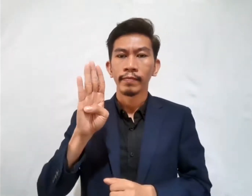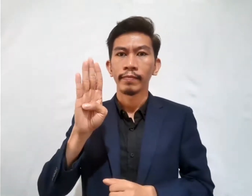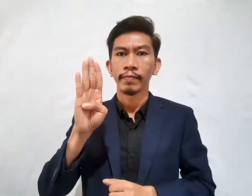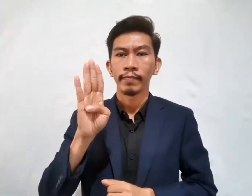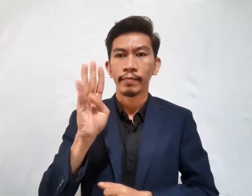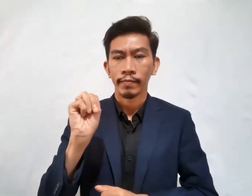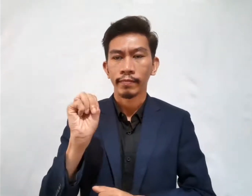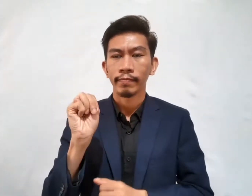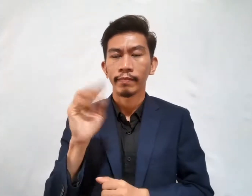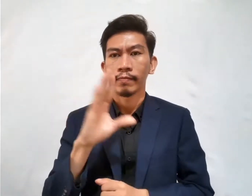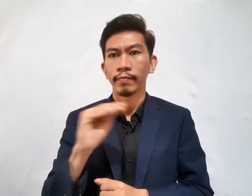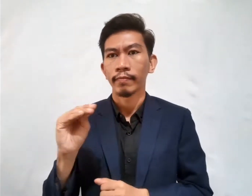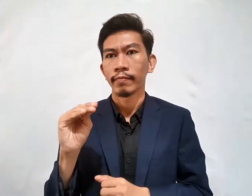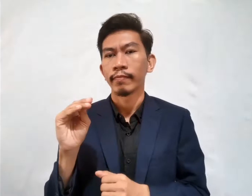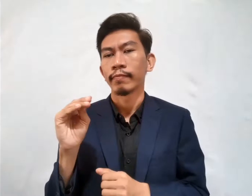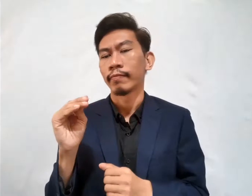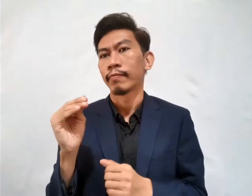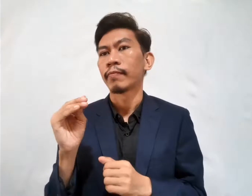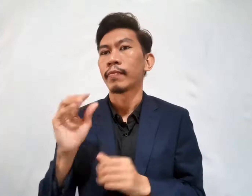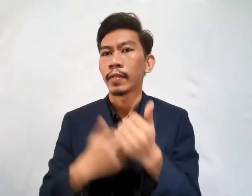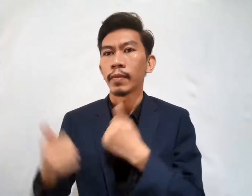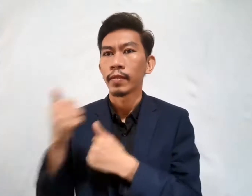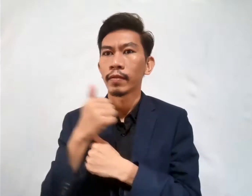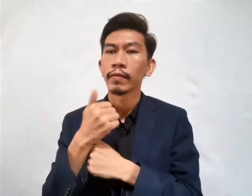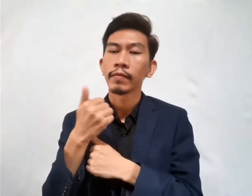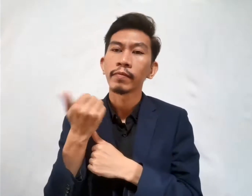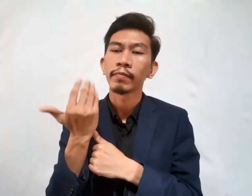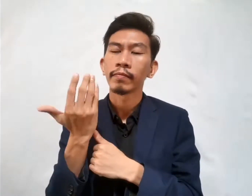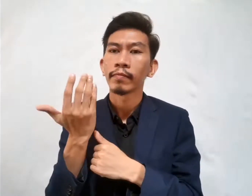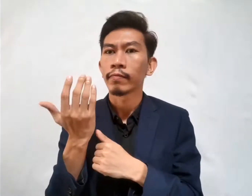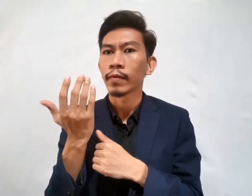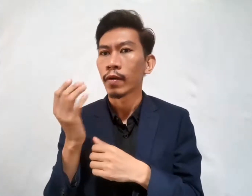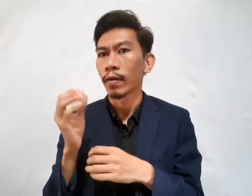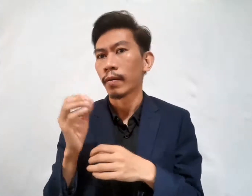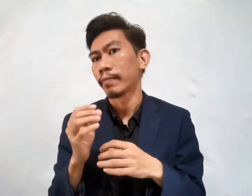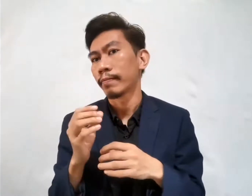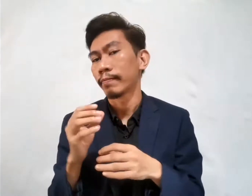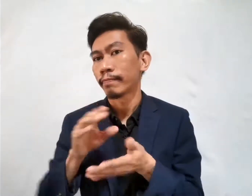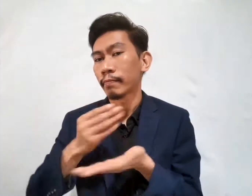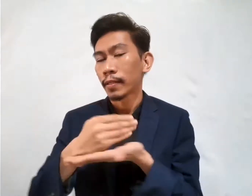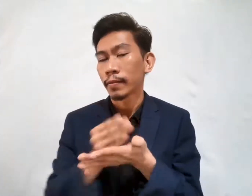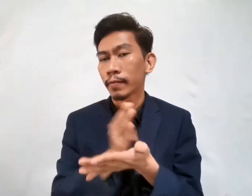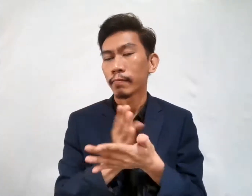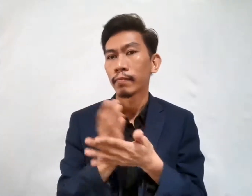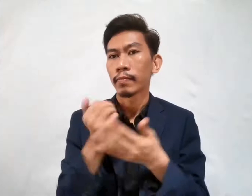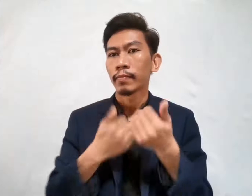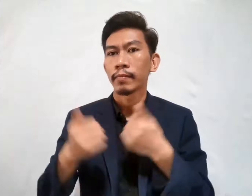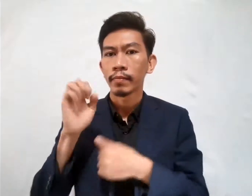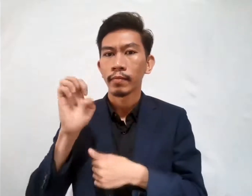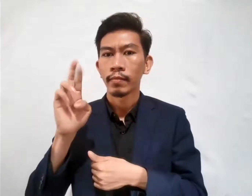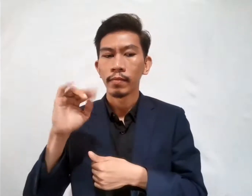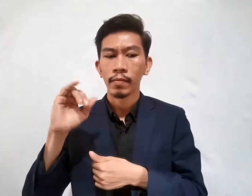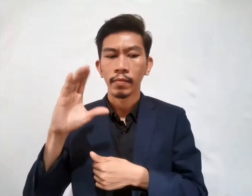the chairman of the Committee on Appropriations, Chairman Eric, regarding the